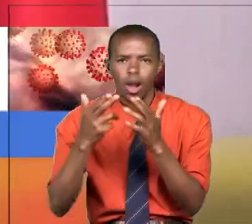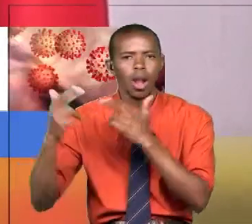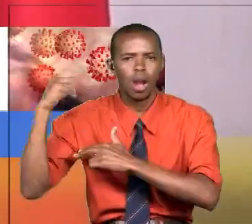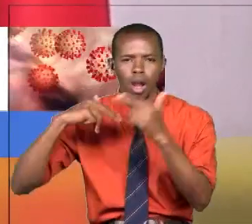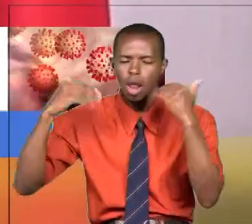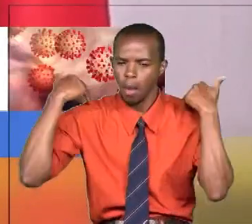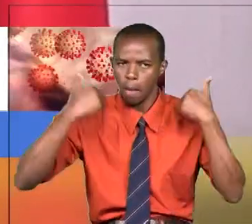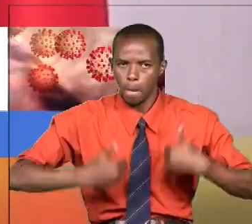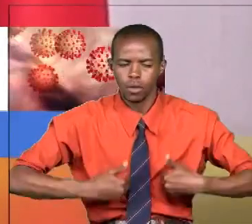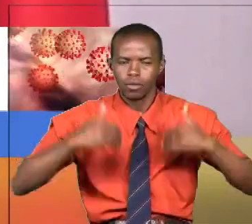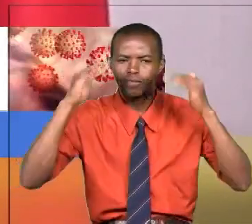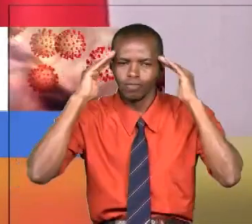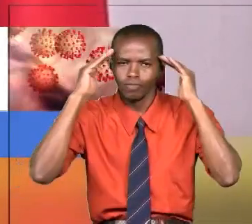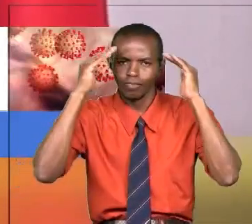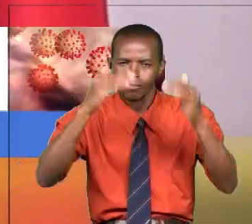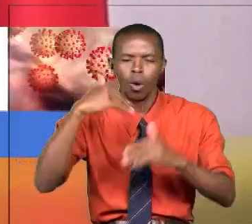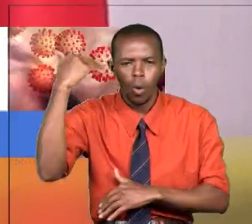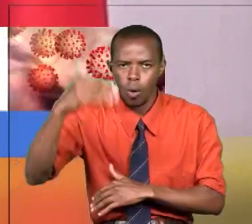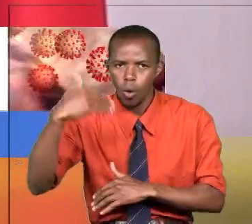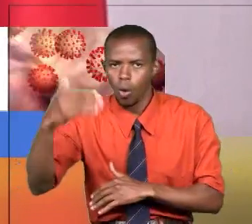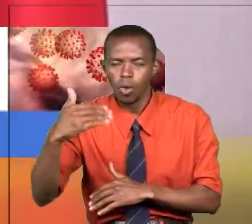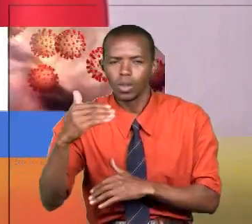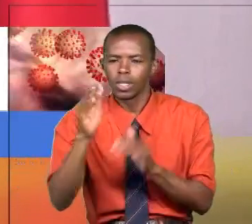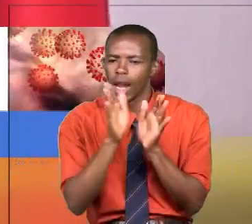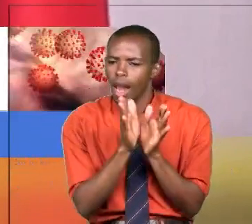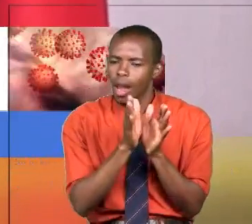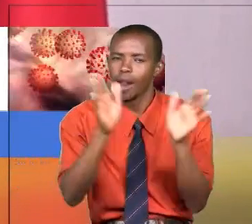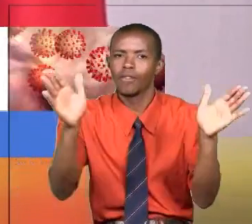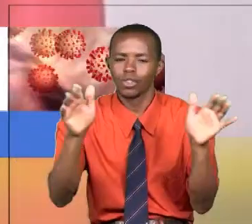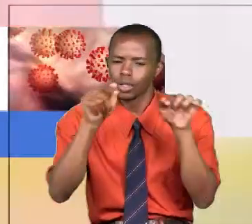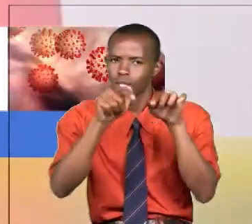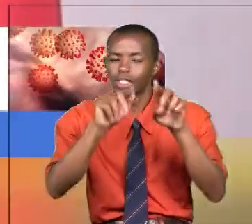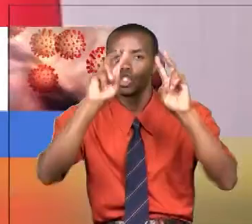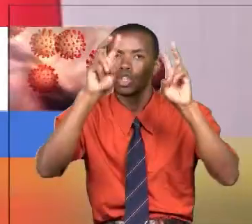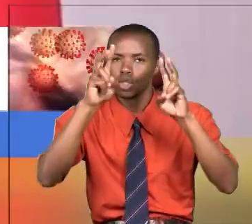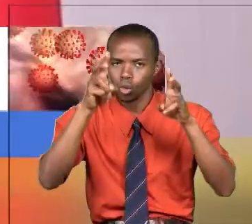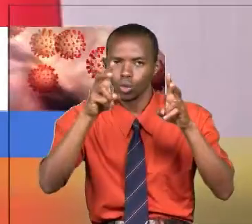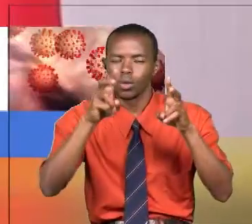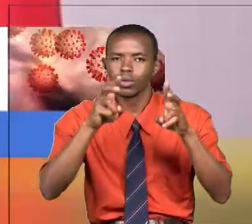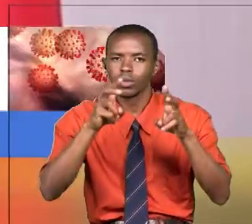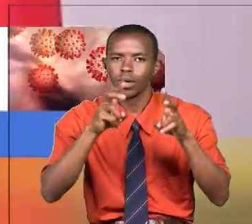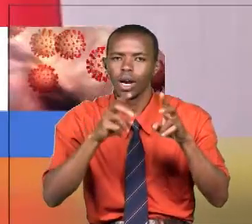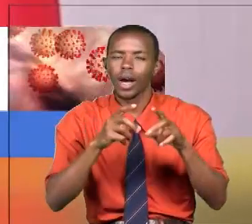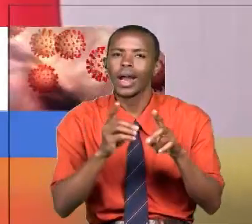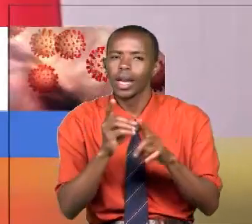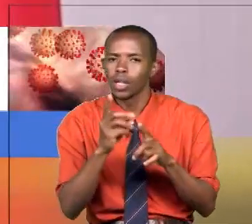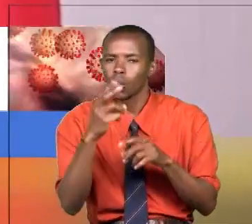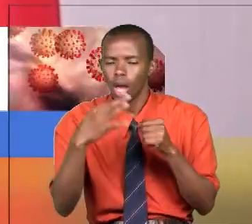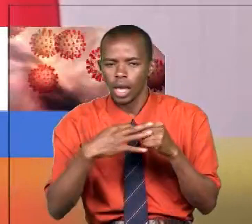fully committed, as I've always been, to tell my version of the truth in this matter of the 28th of